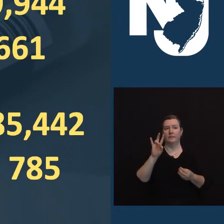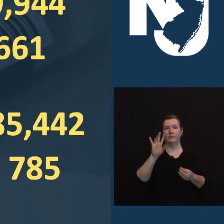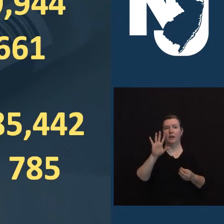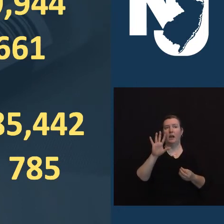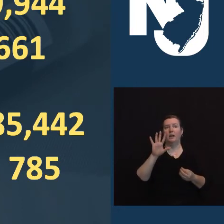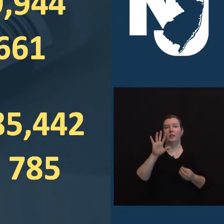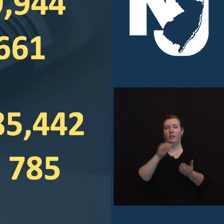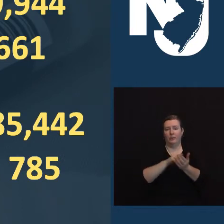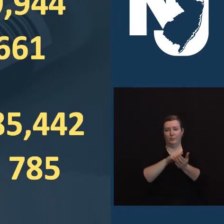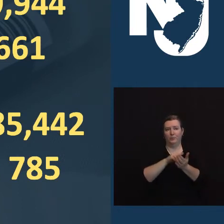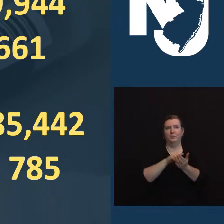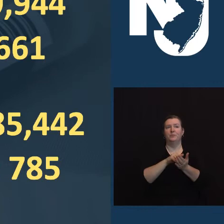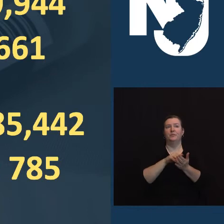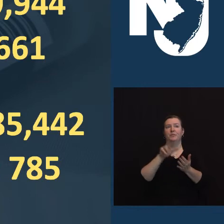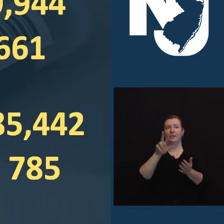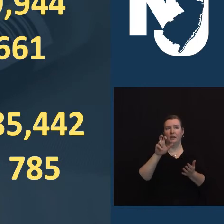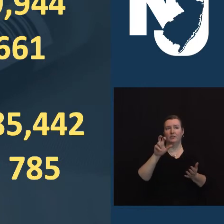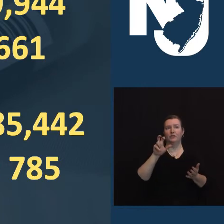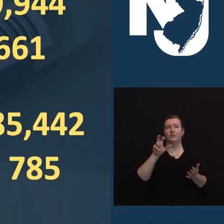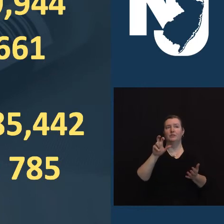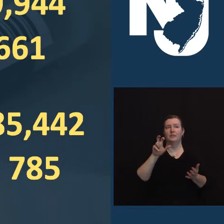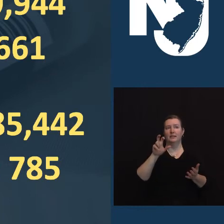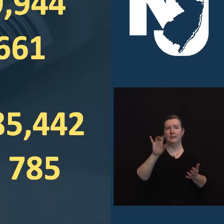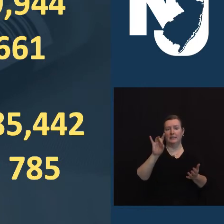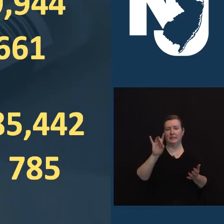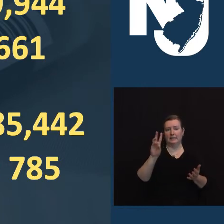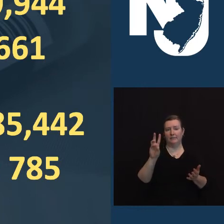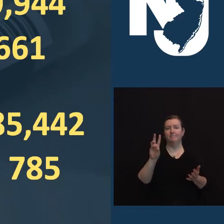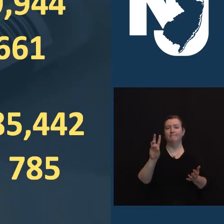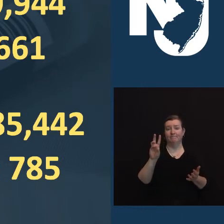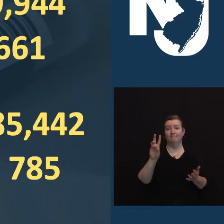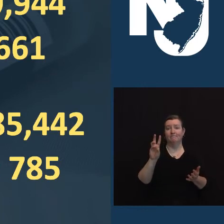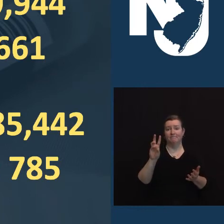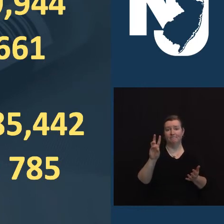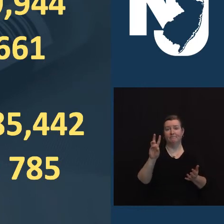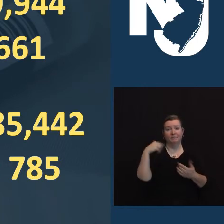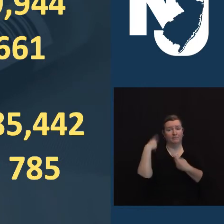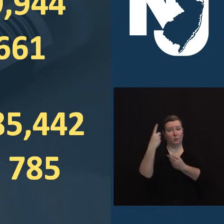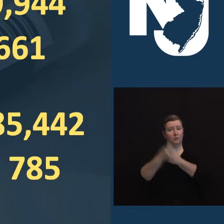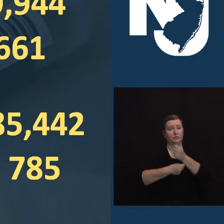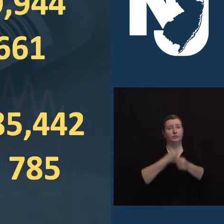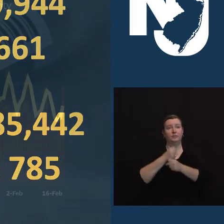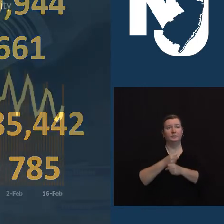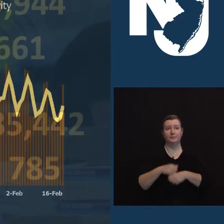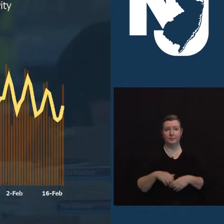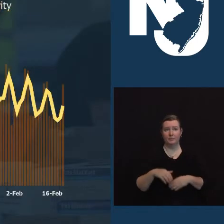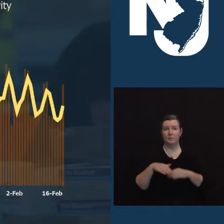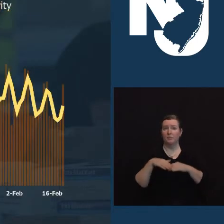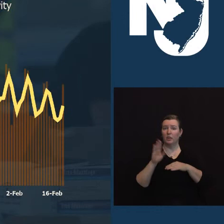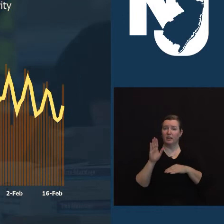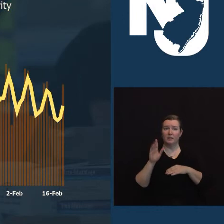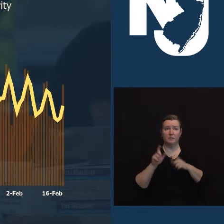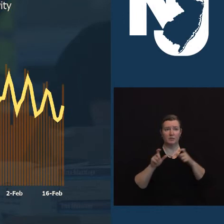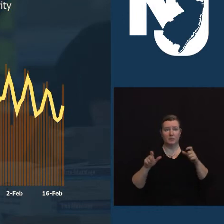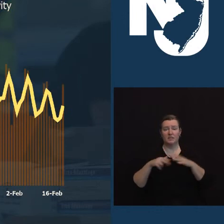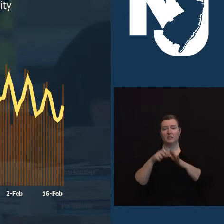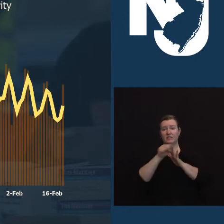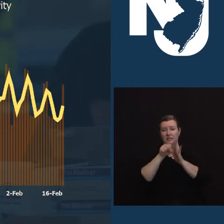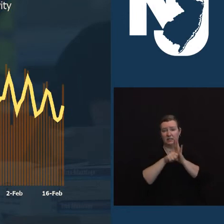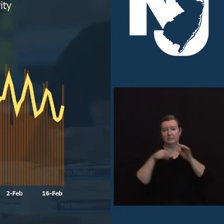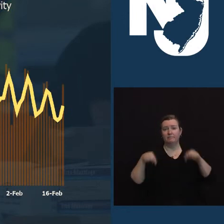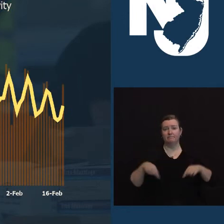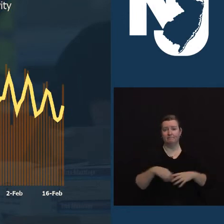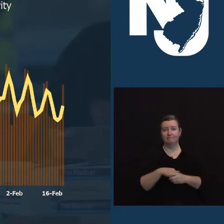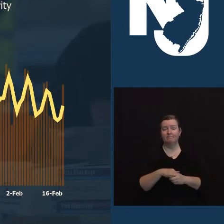775,386. That's more, by the way, than 8% of our total state population. The positivity, and I could have predicted this, Judy and